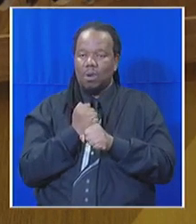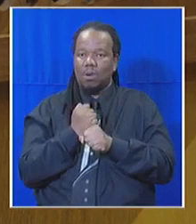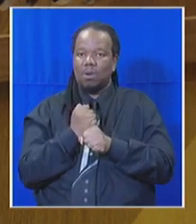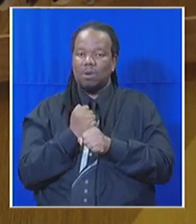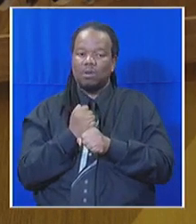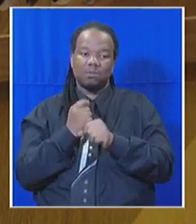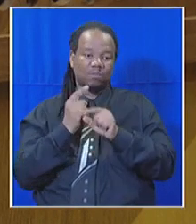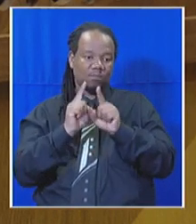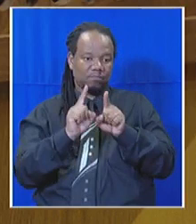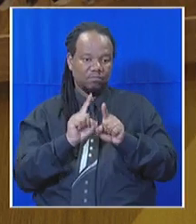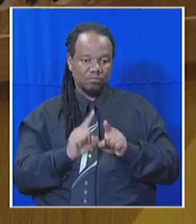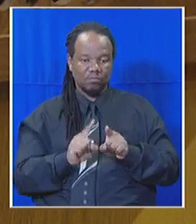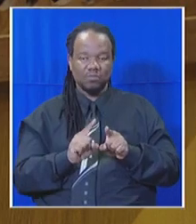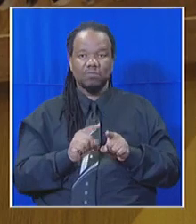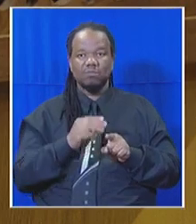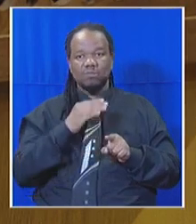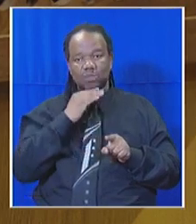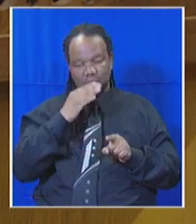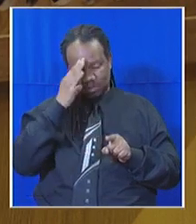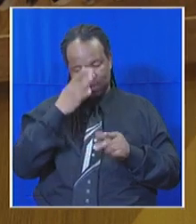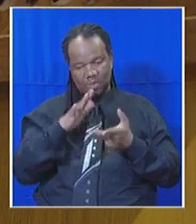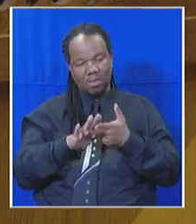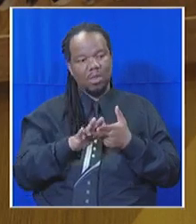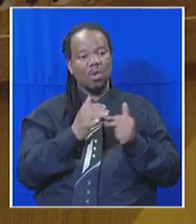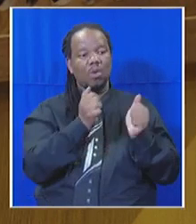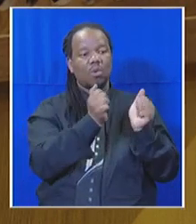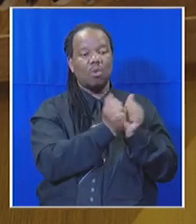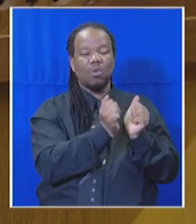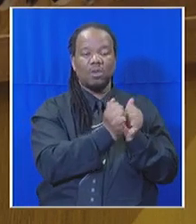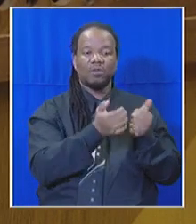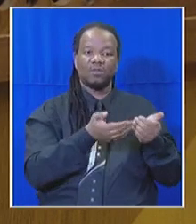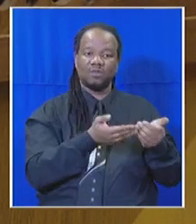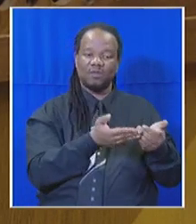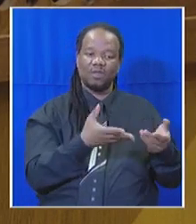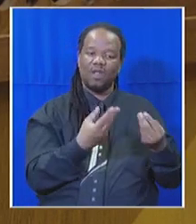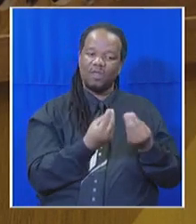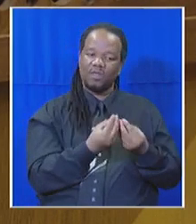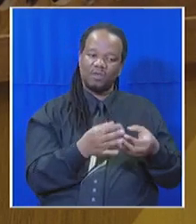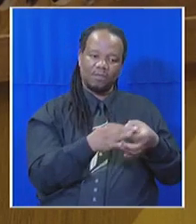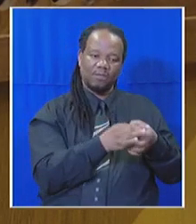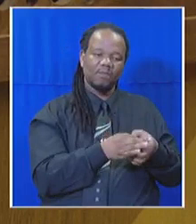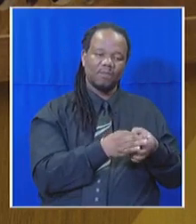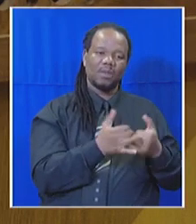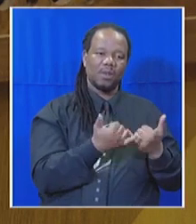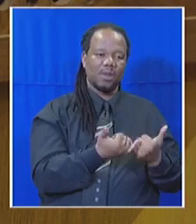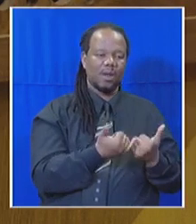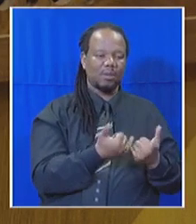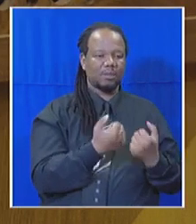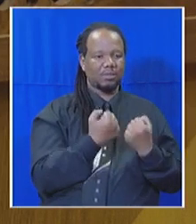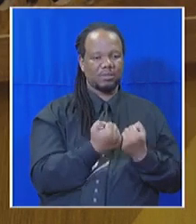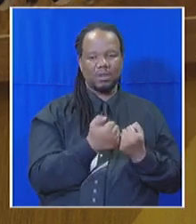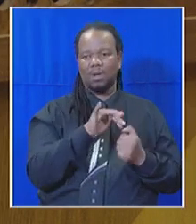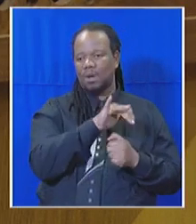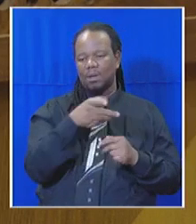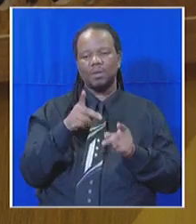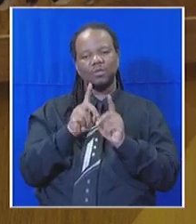this portfolio committee with correctional services having been joined to it. It's been very difficult to consider all the departments.